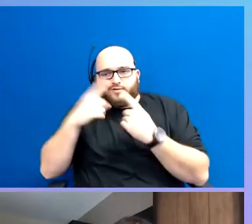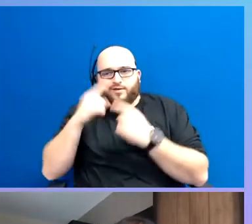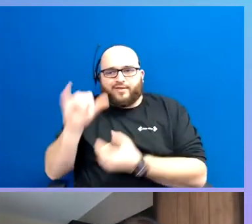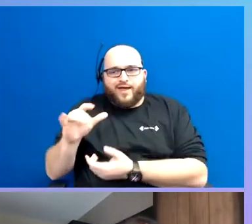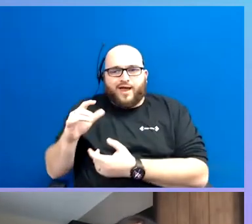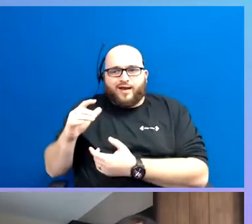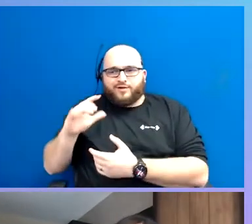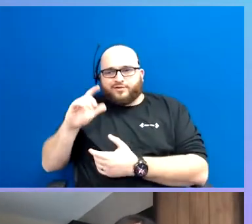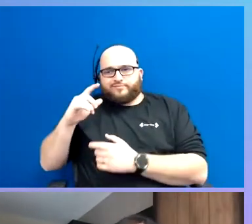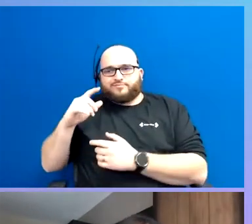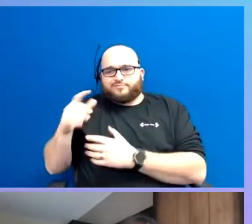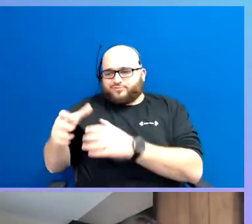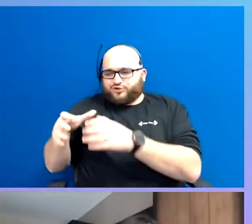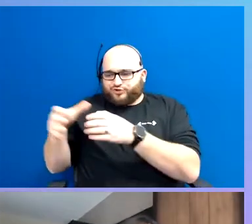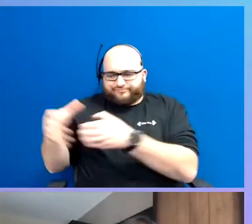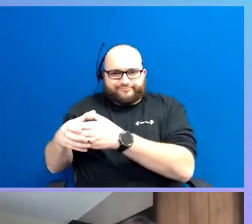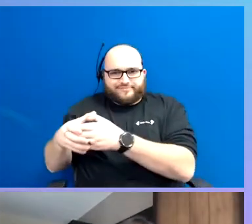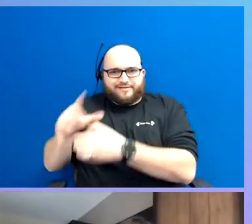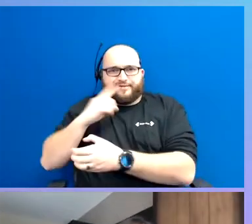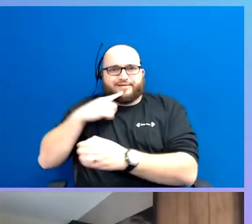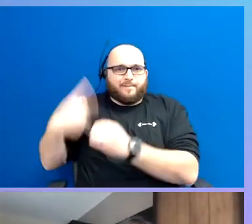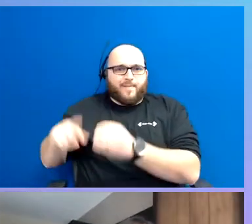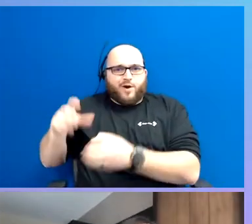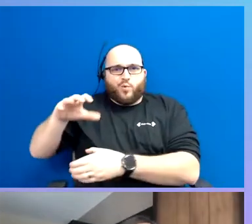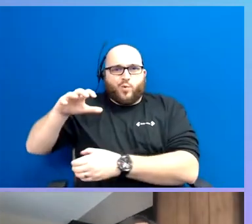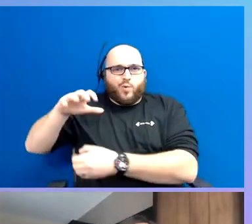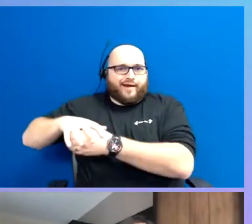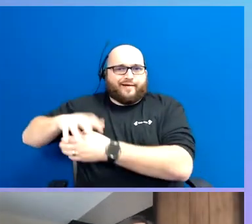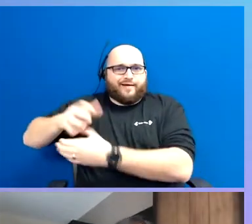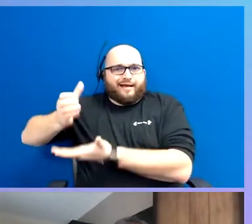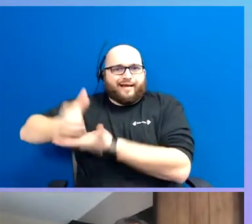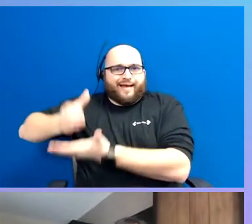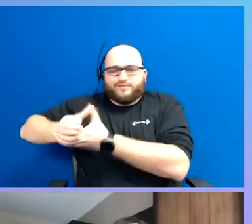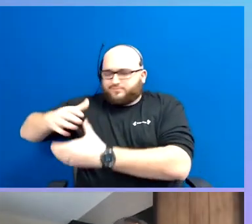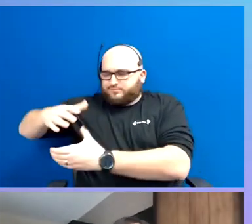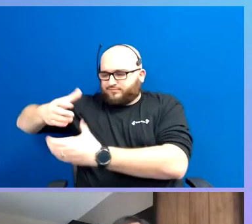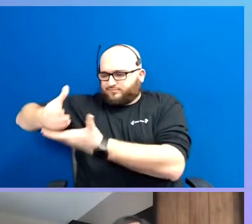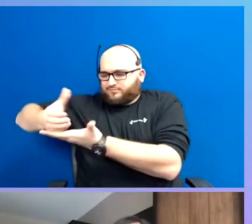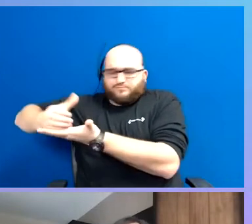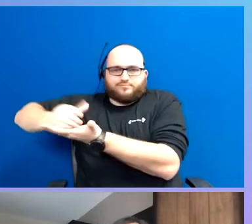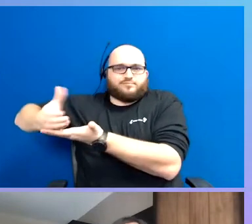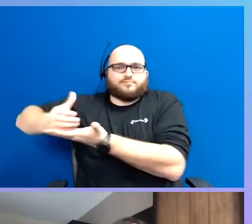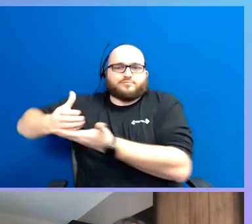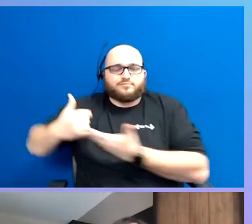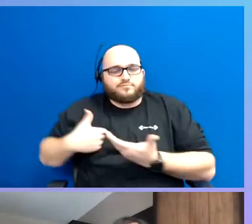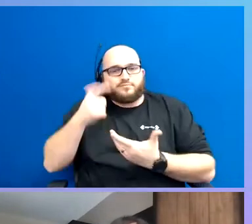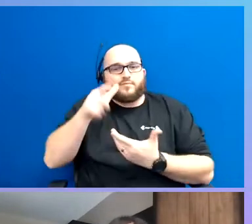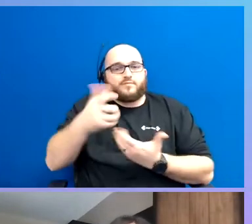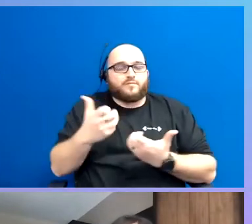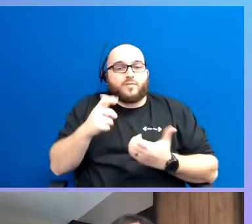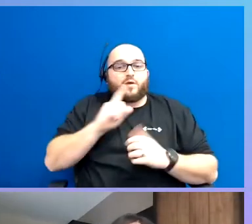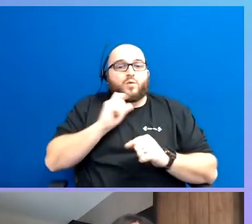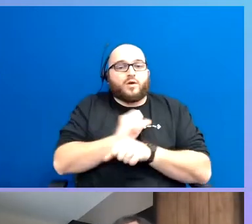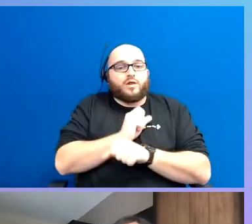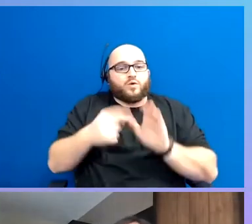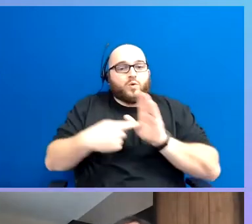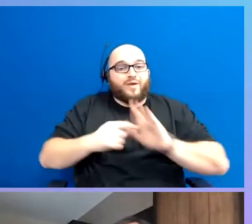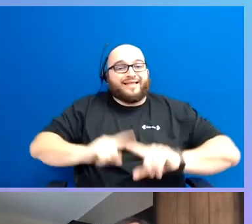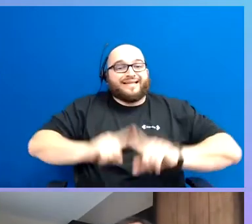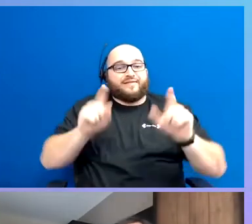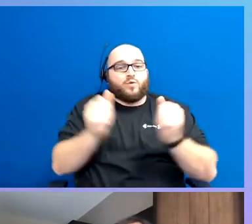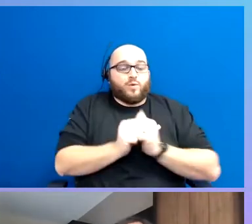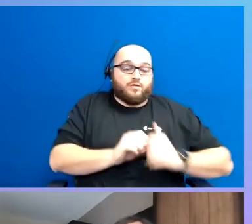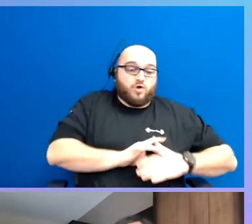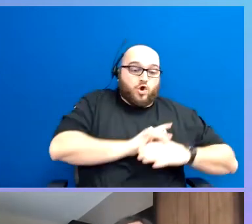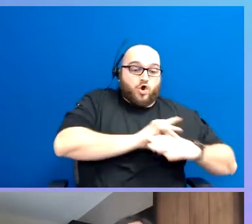tomato can is doing on the screen. So I want to make a differentiation between the content and